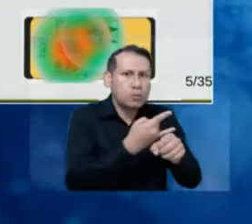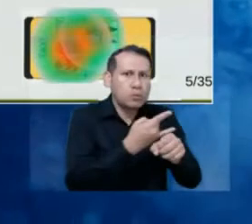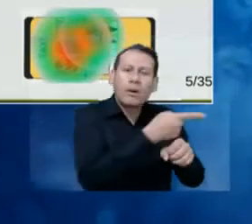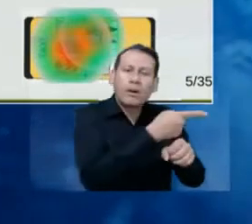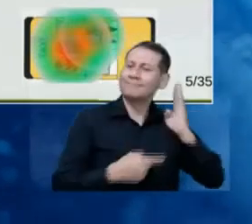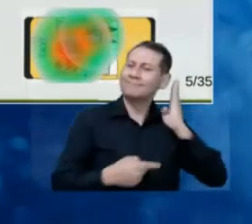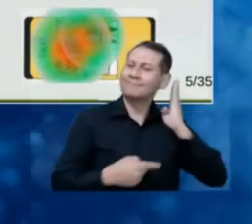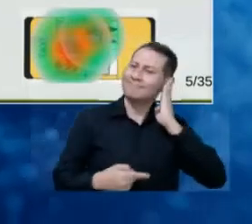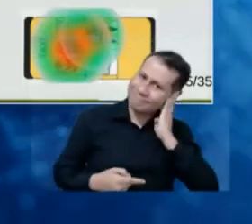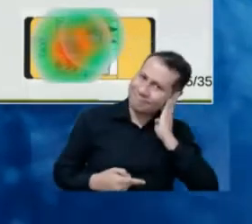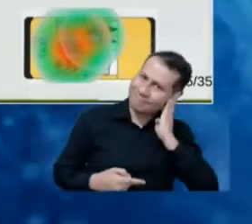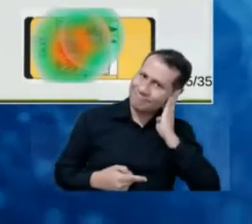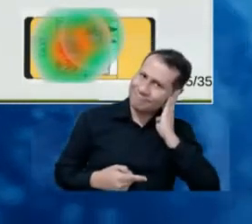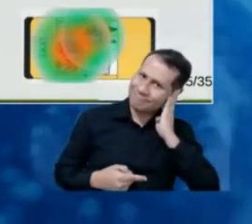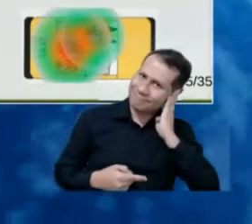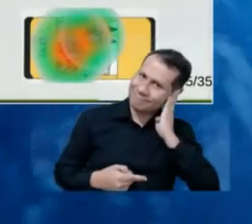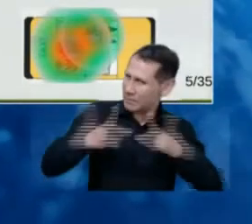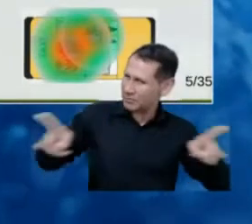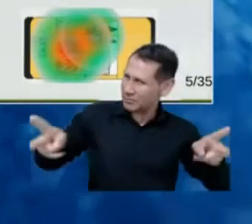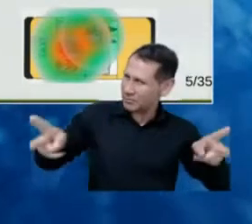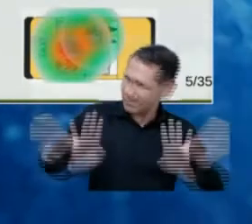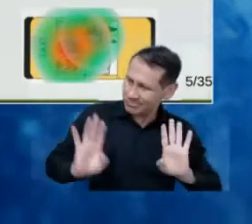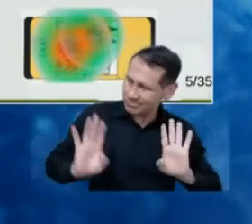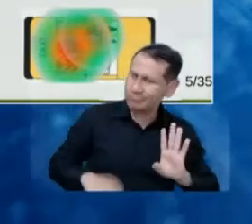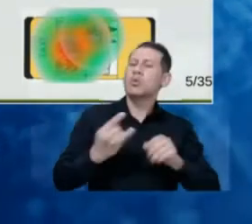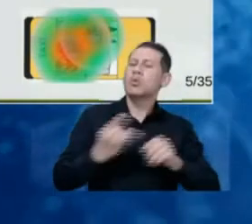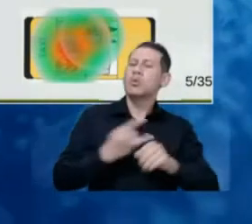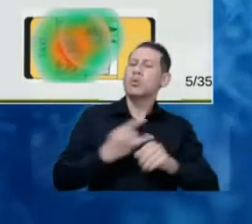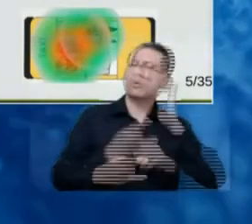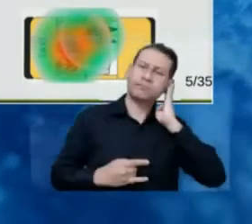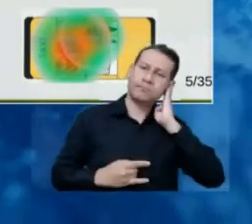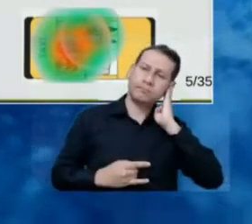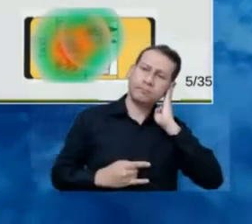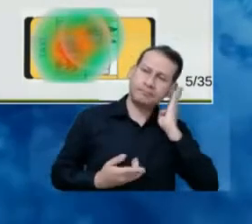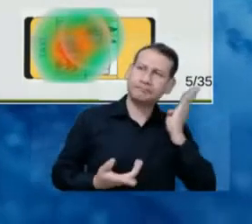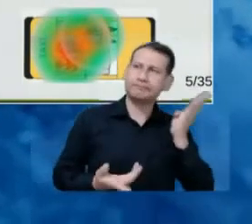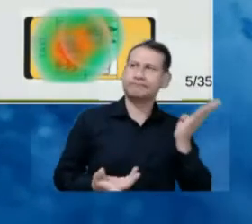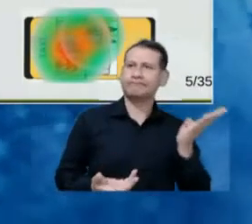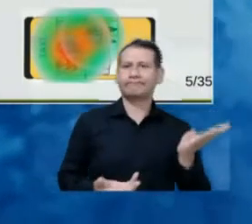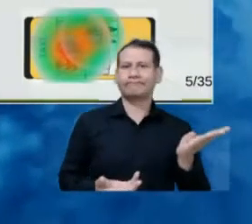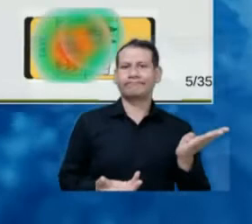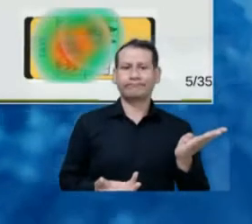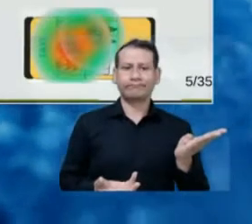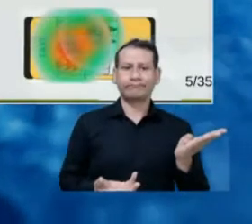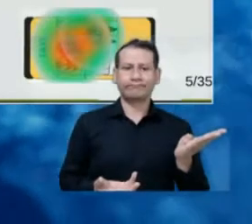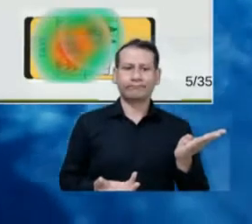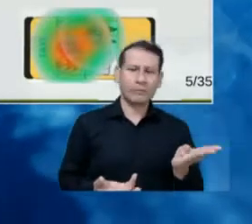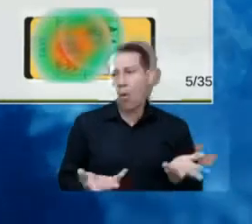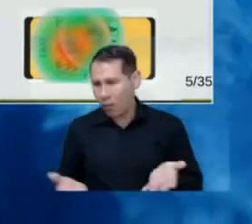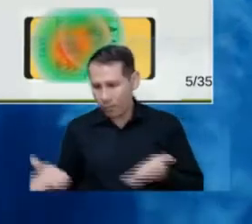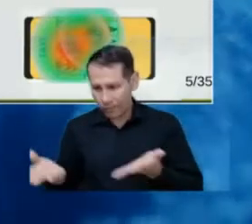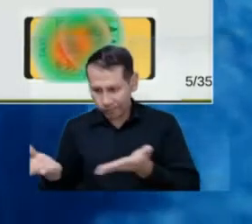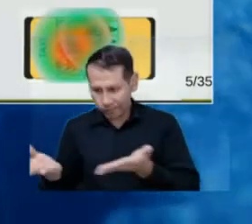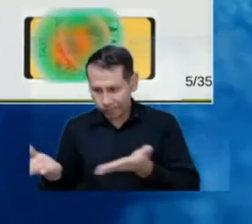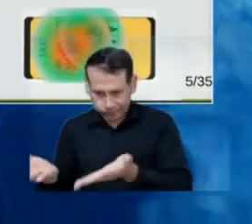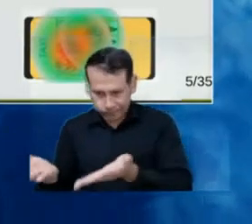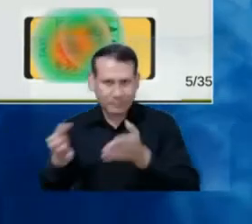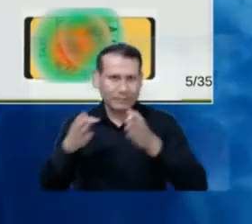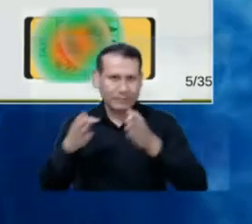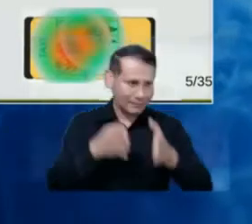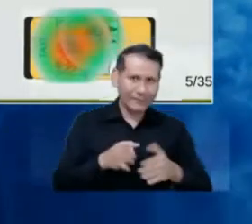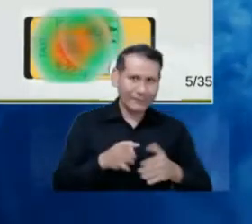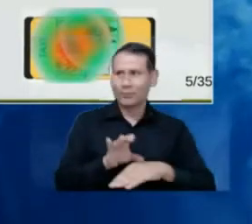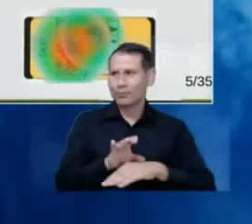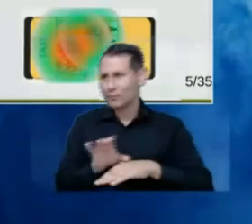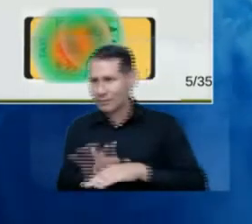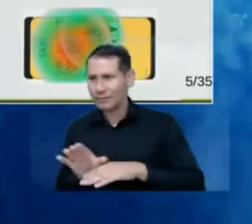mobile device. It could be located here near the body,